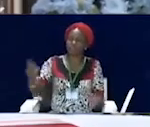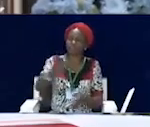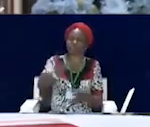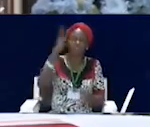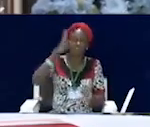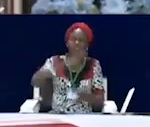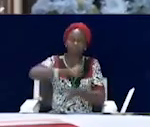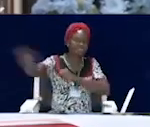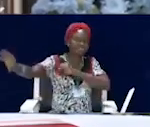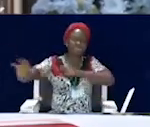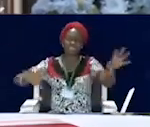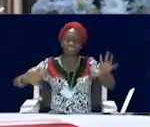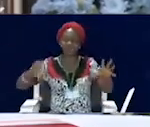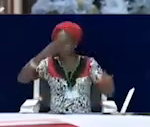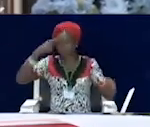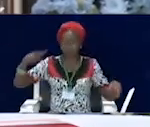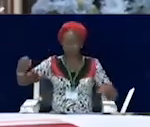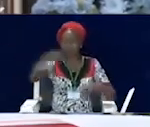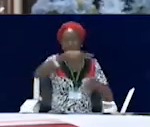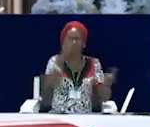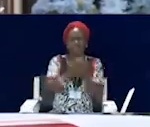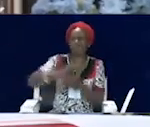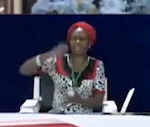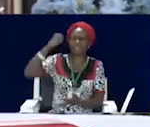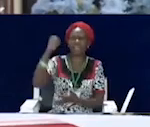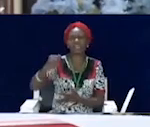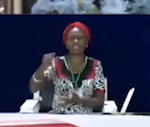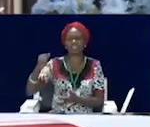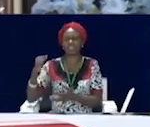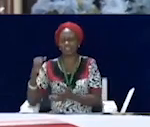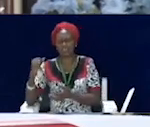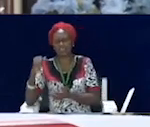shall be scattered because of you.